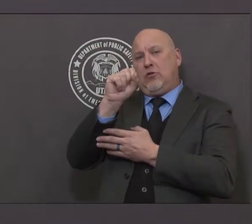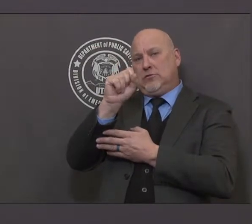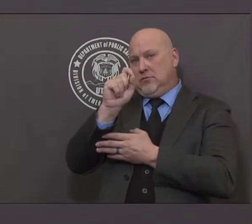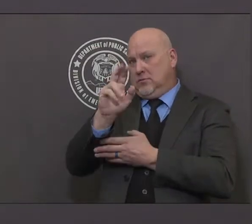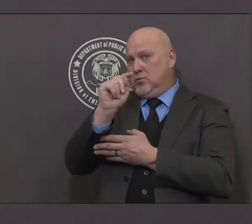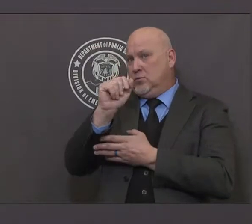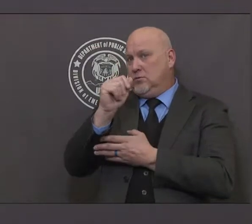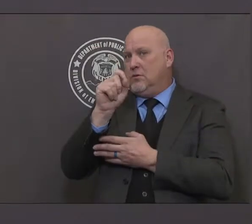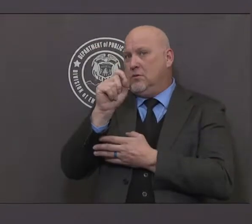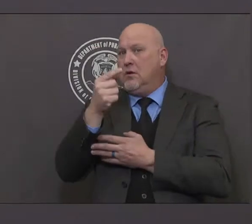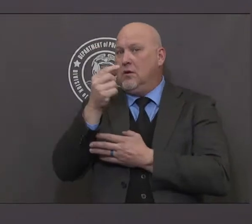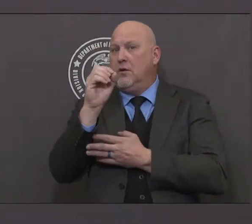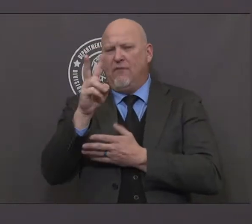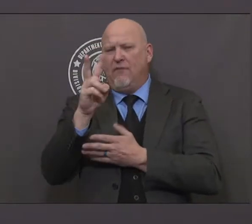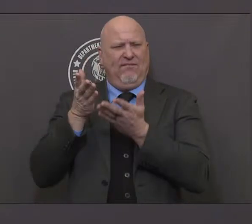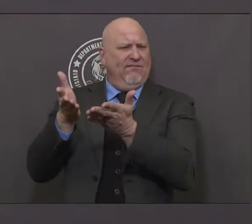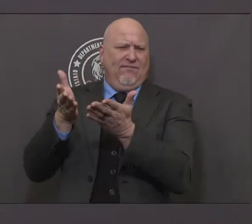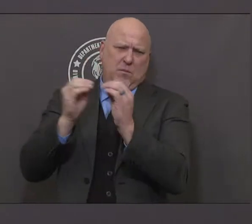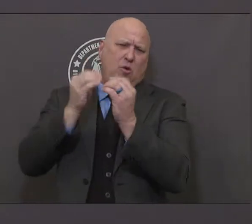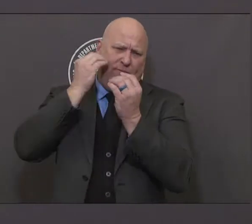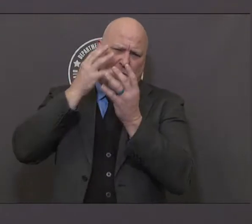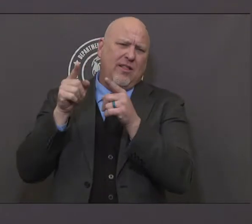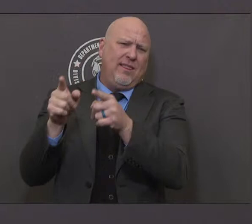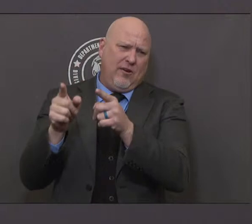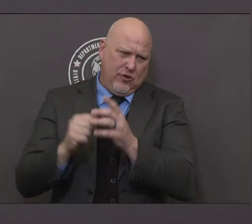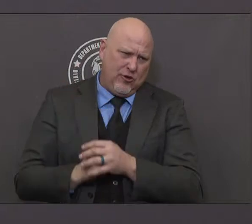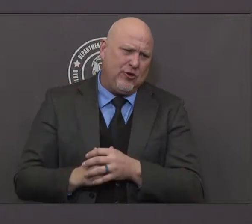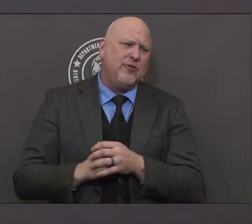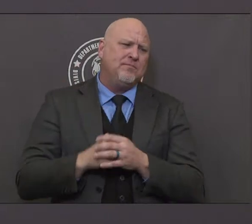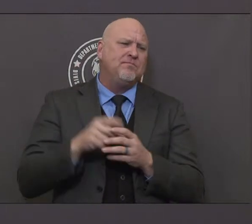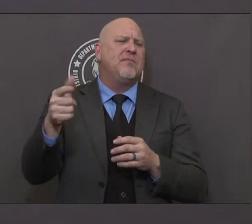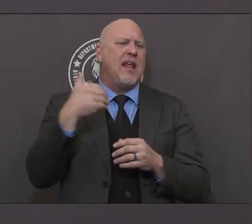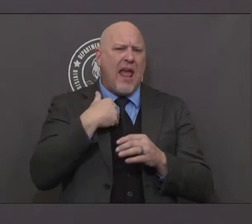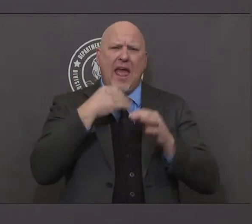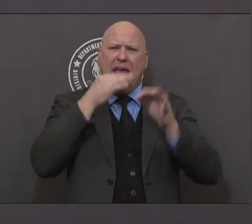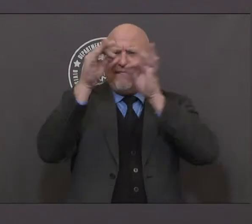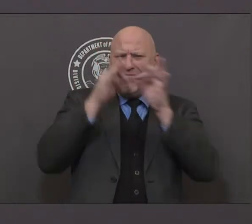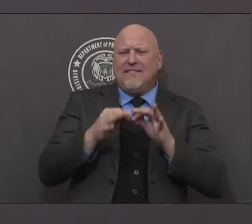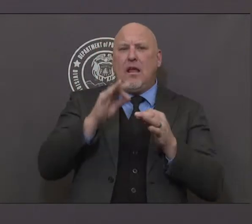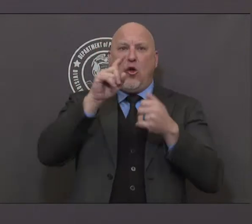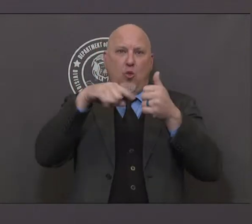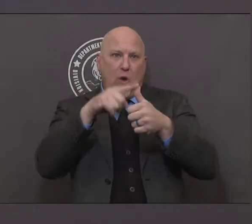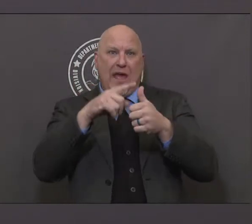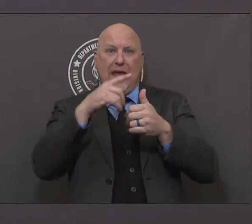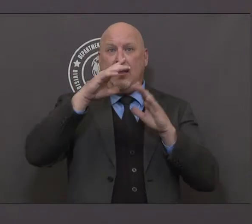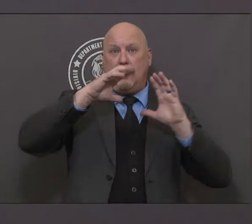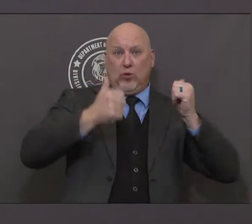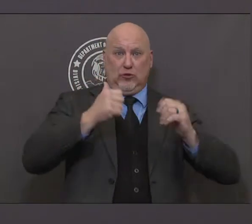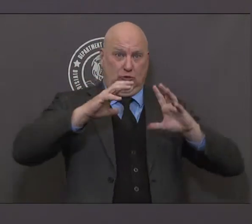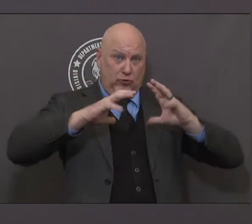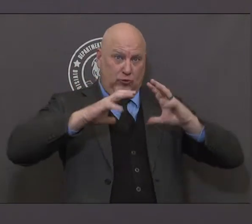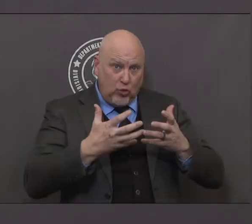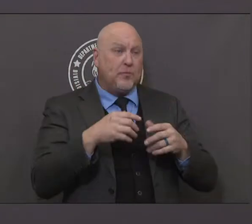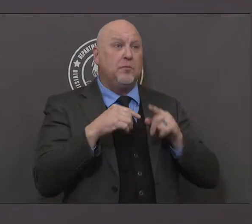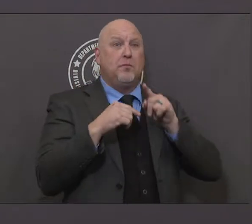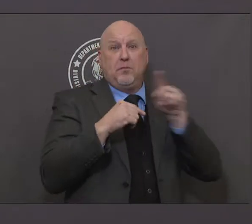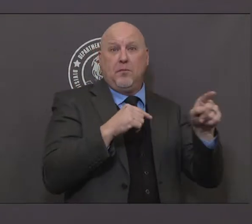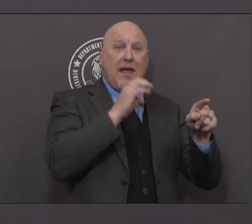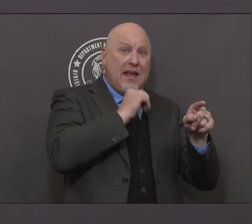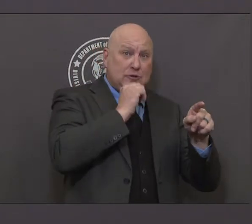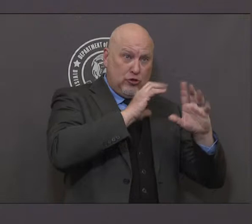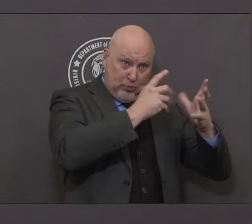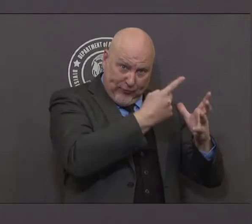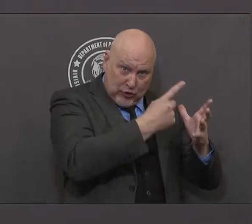It's exciting that we're able to do this. It's based on projections from the federal government on vaccine supply, including the Johnson &